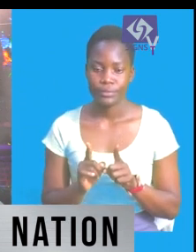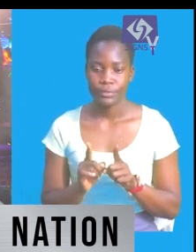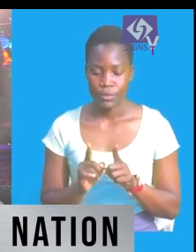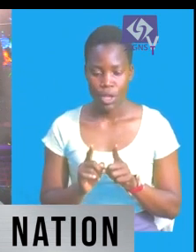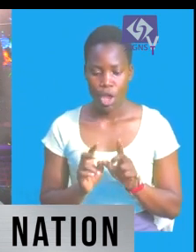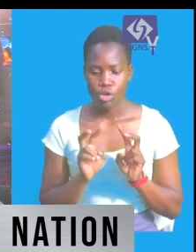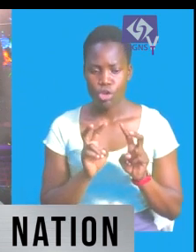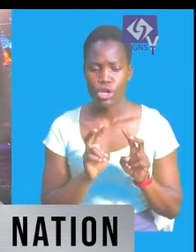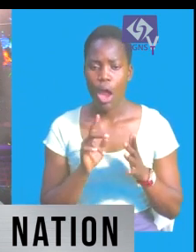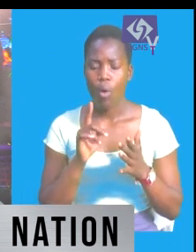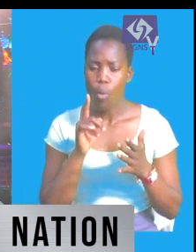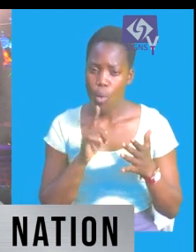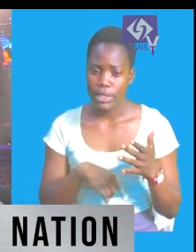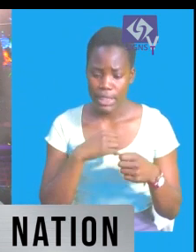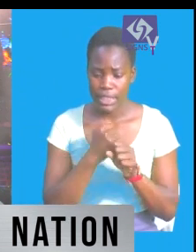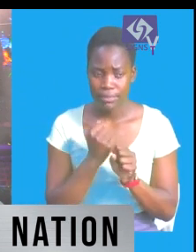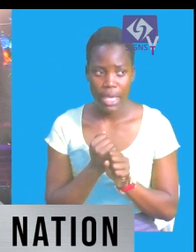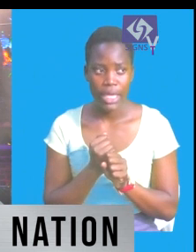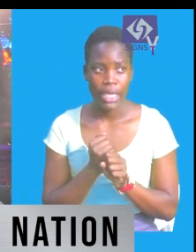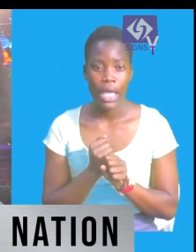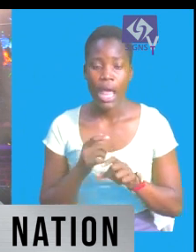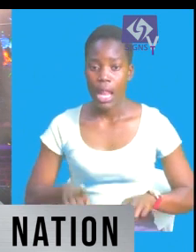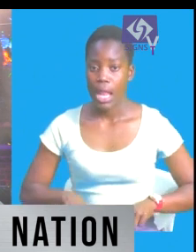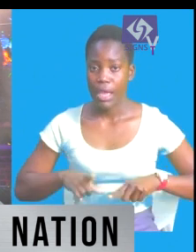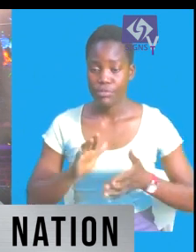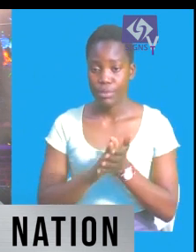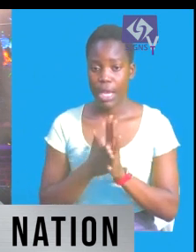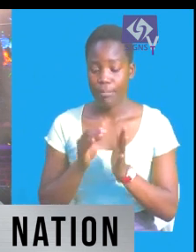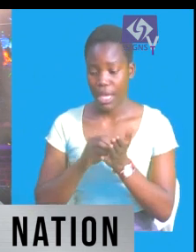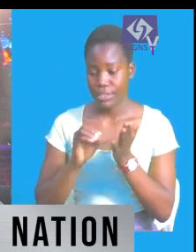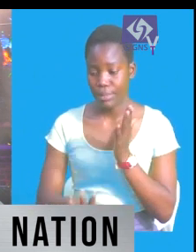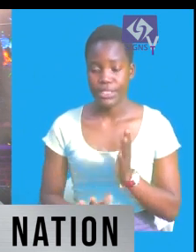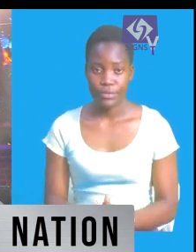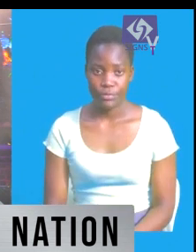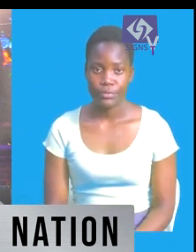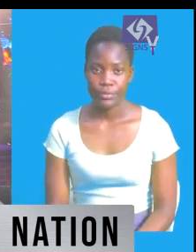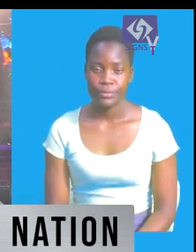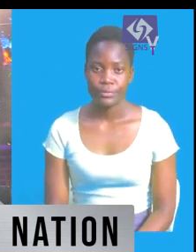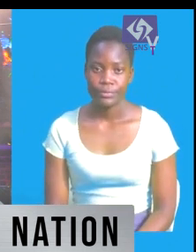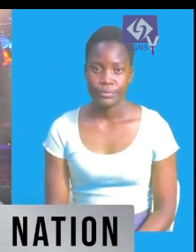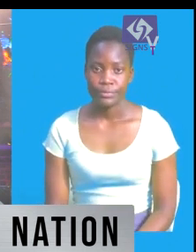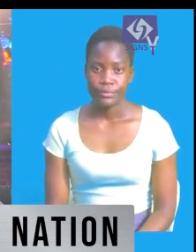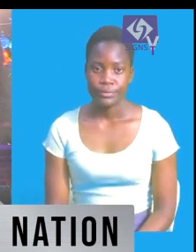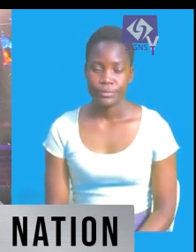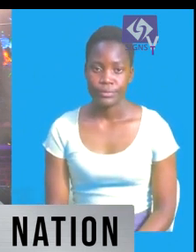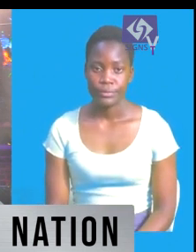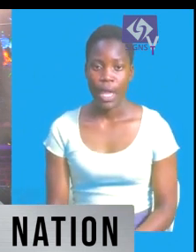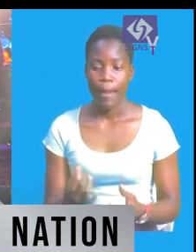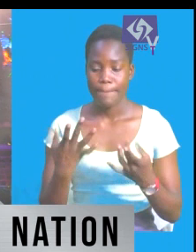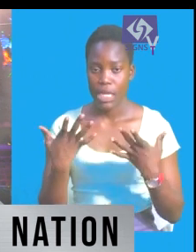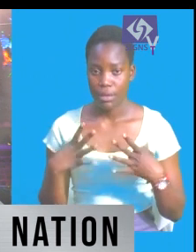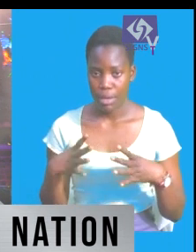ukiona ni nini inasababisha this cost of living to be that high? Well, most